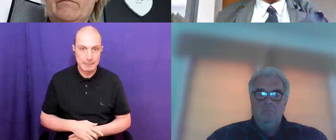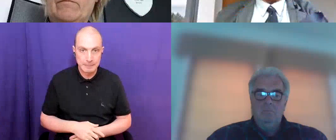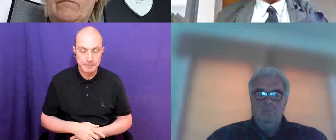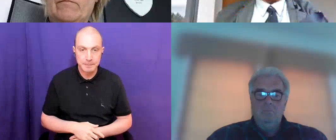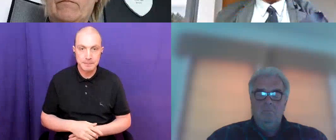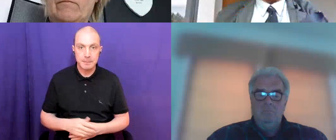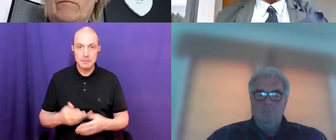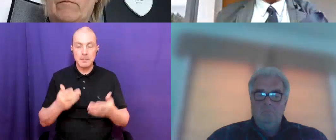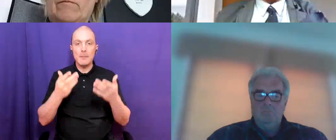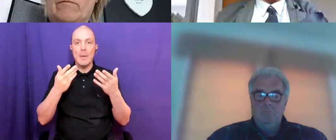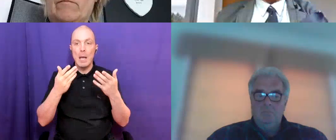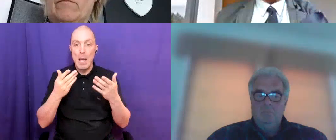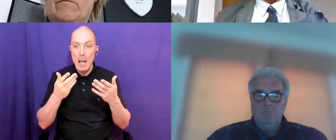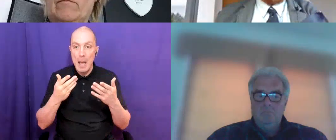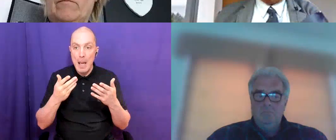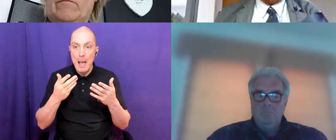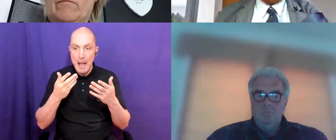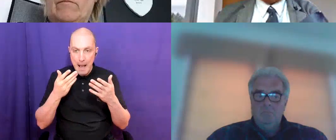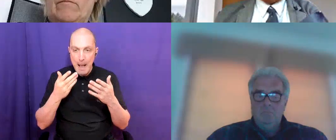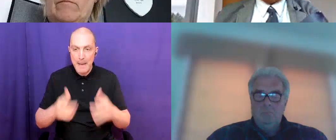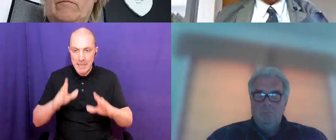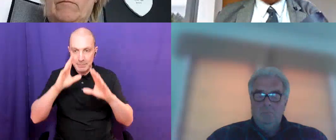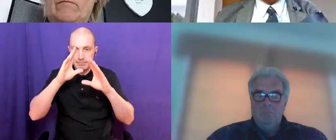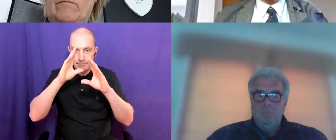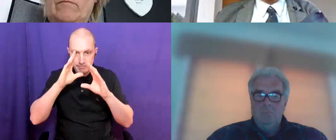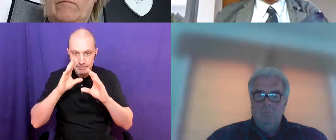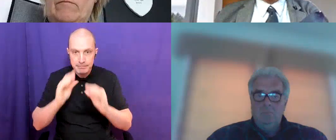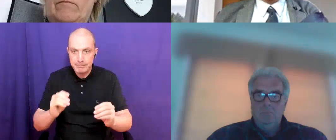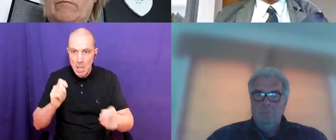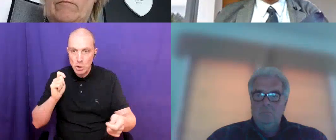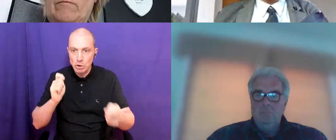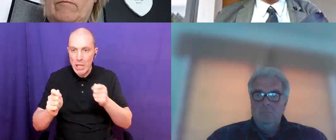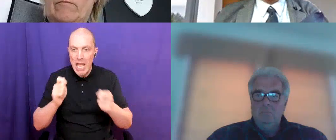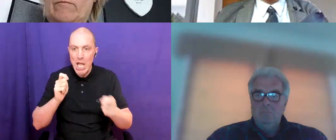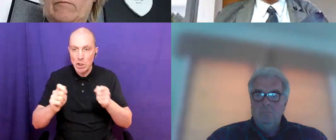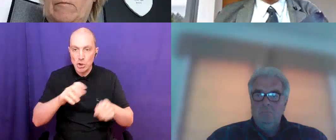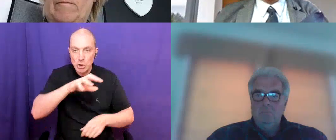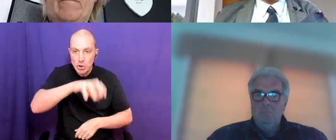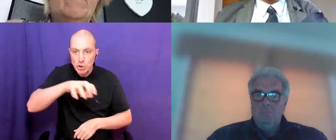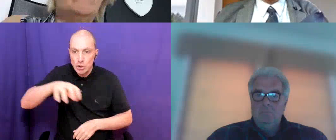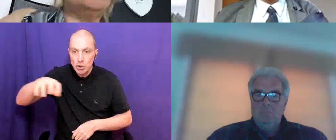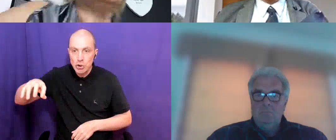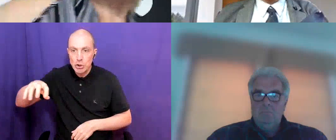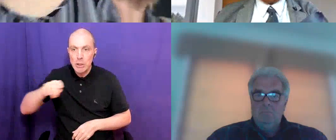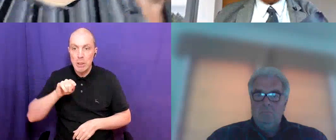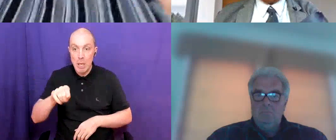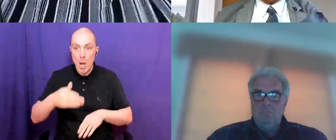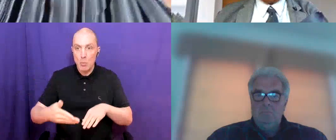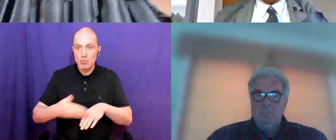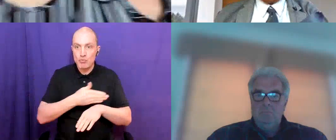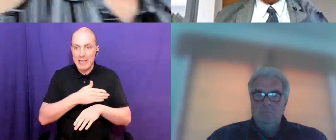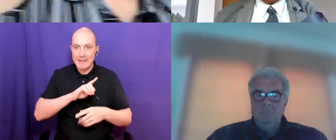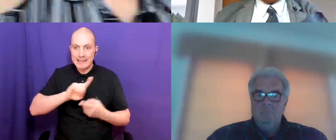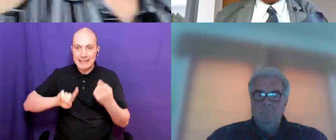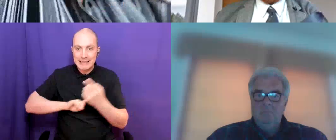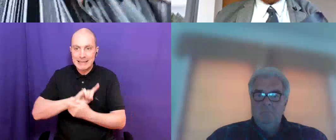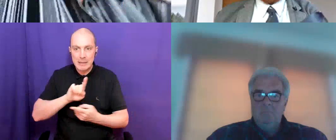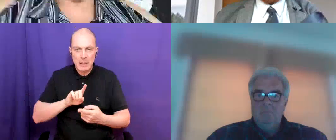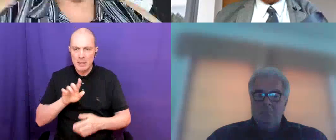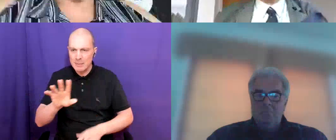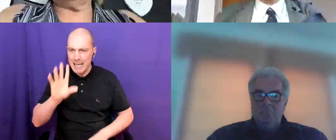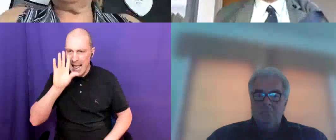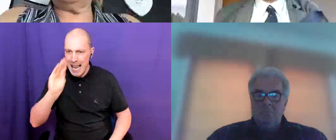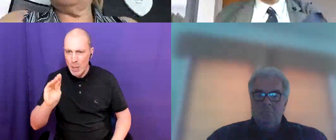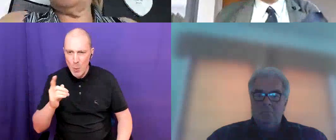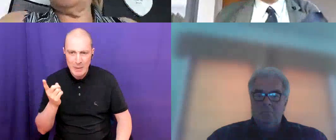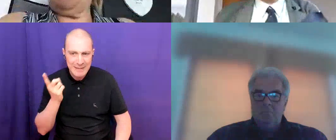We've highlighted some changes to polling places from previous elections, and in previous sessions that I've gone through those. I'm getting a wee bit of